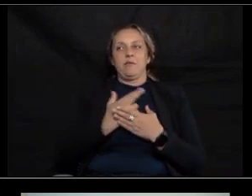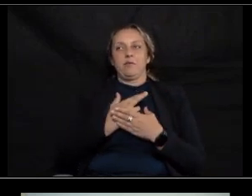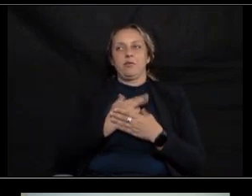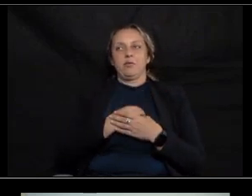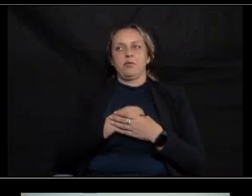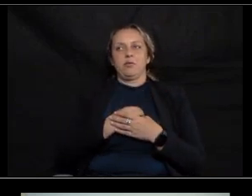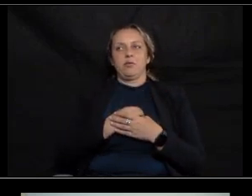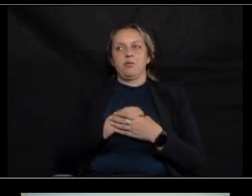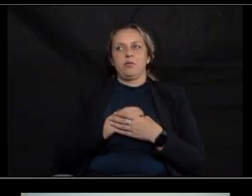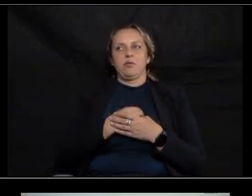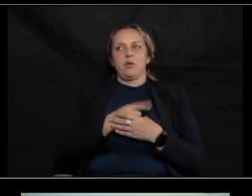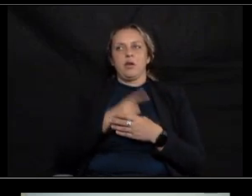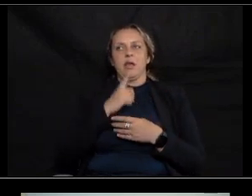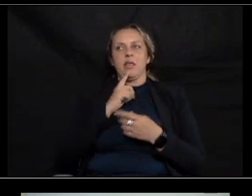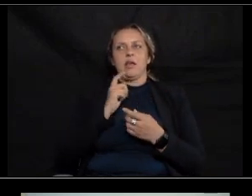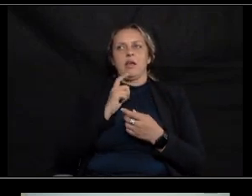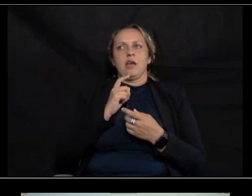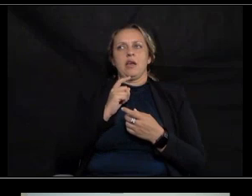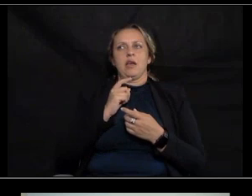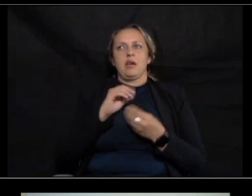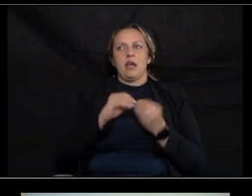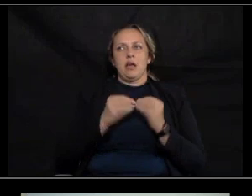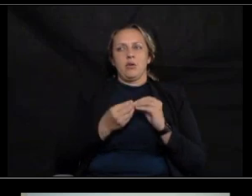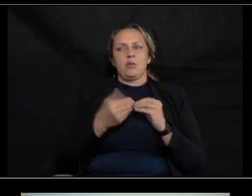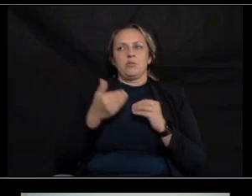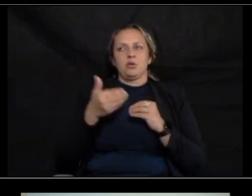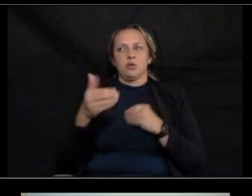the incremental changes based on the consumer